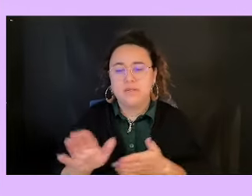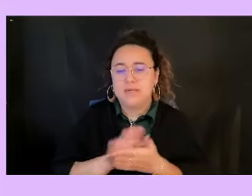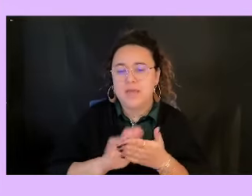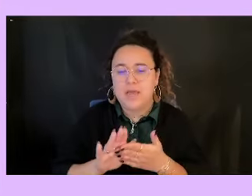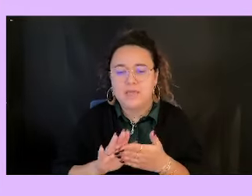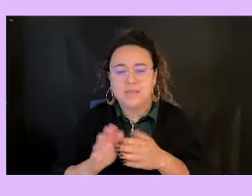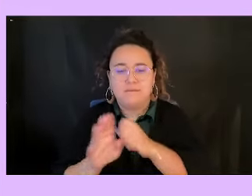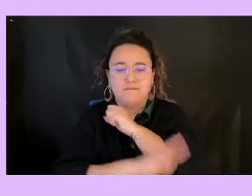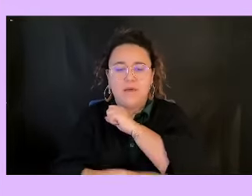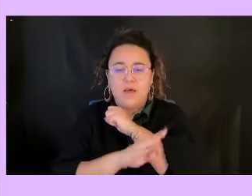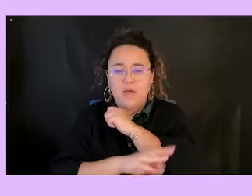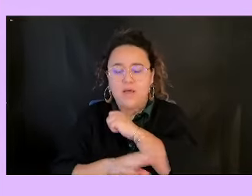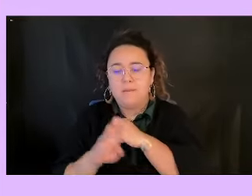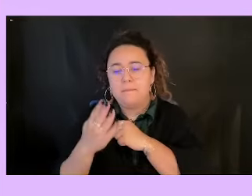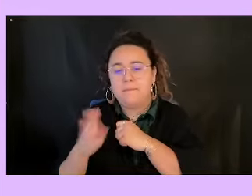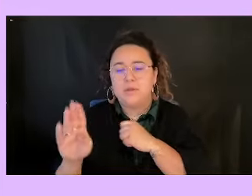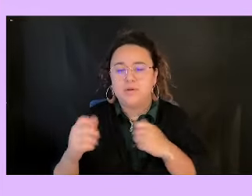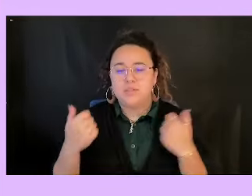jacket.